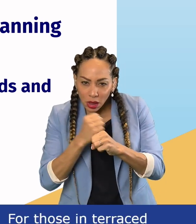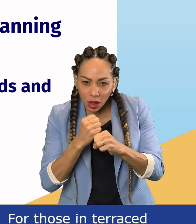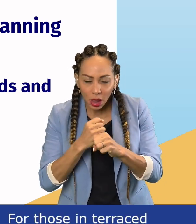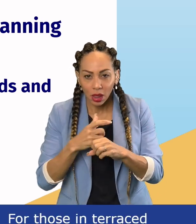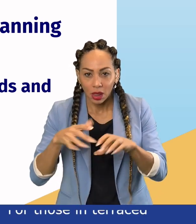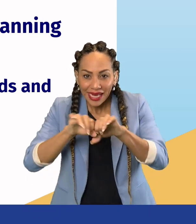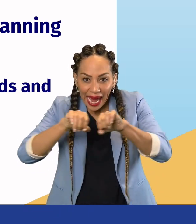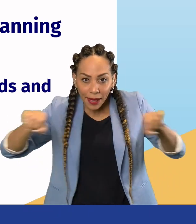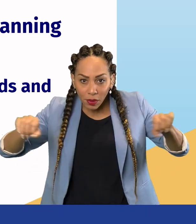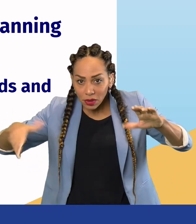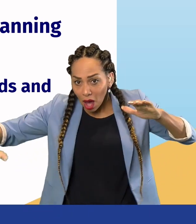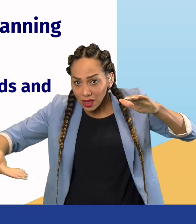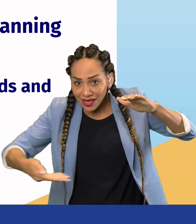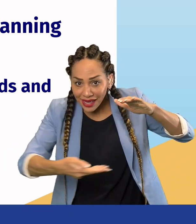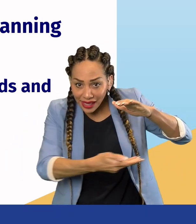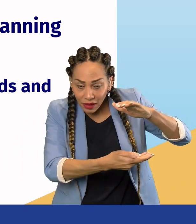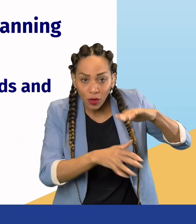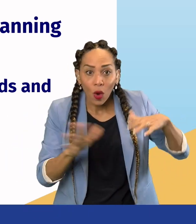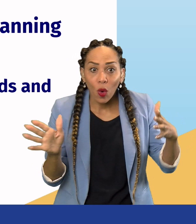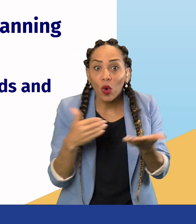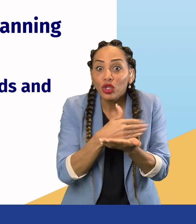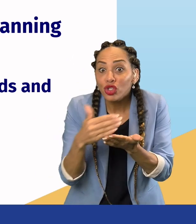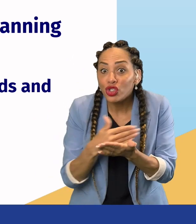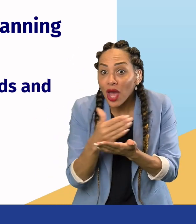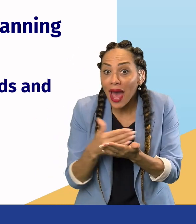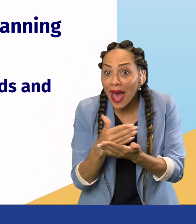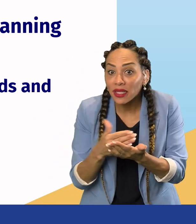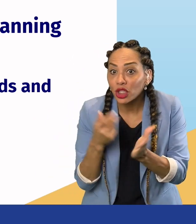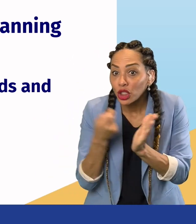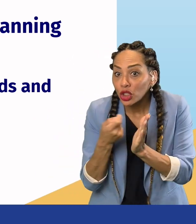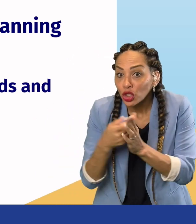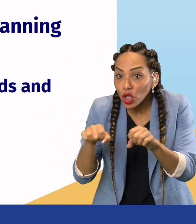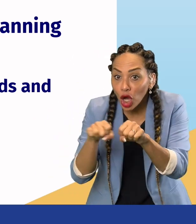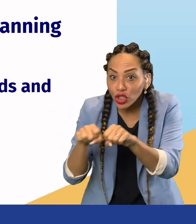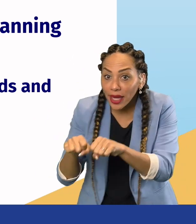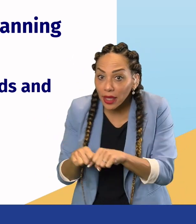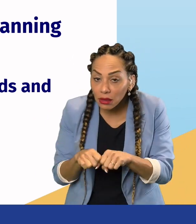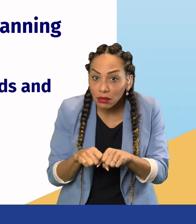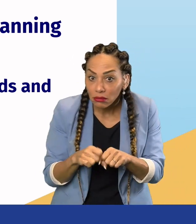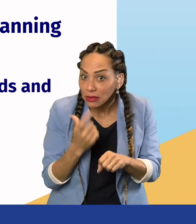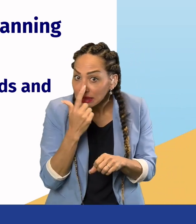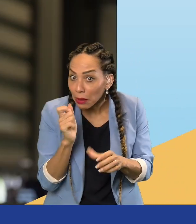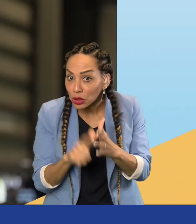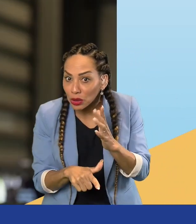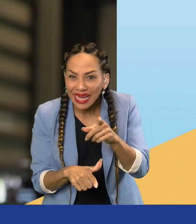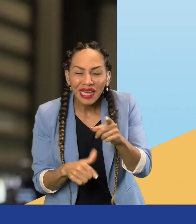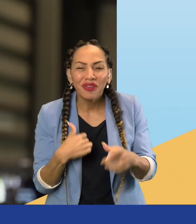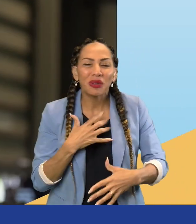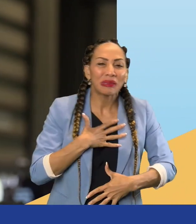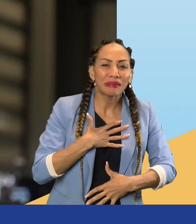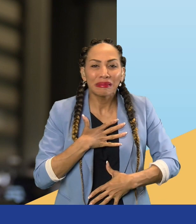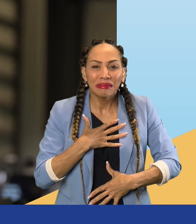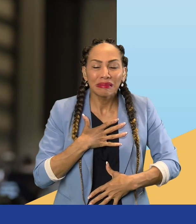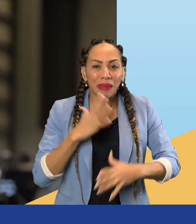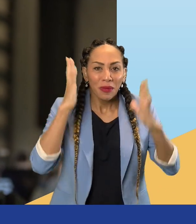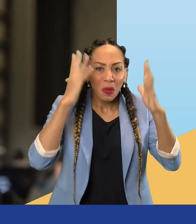charging. If you're interested in this, please have a chat to the guys that we've got today on the Innovation Hub in the middle, in the big square area. They're